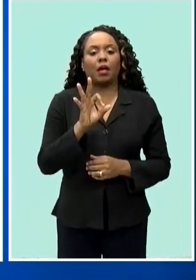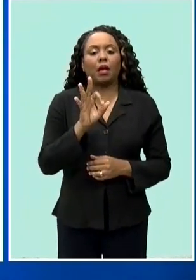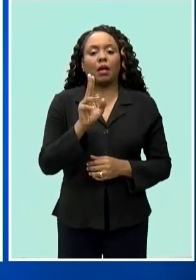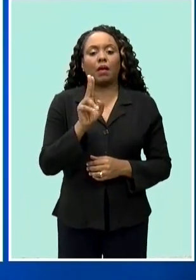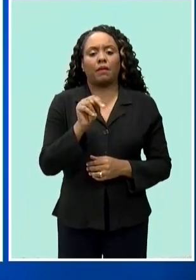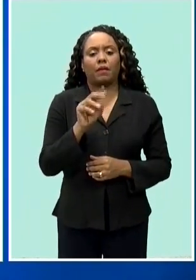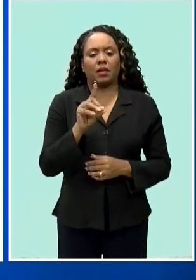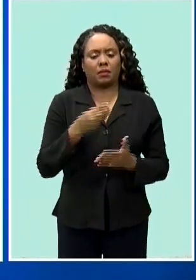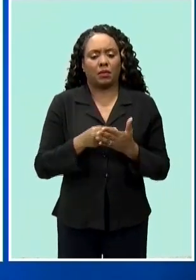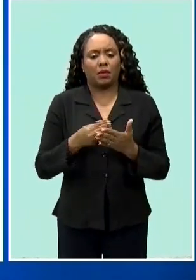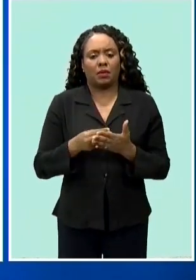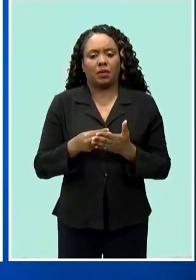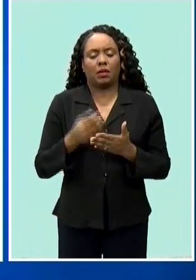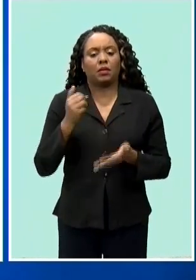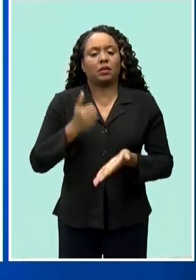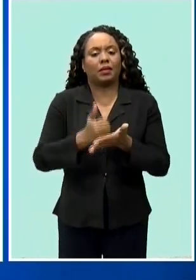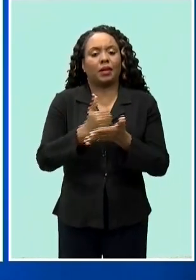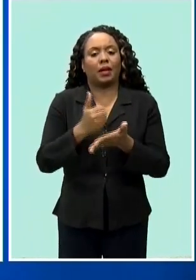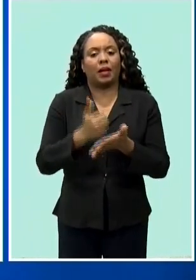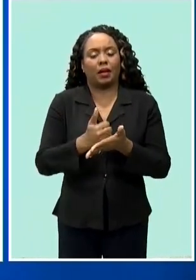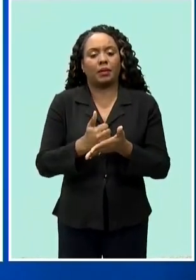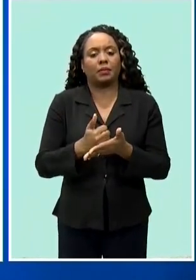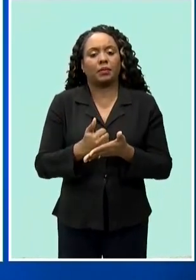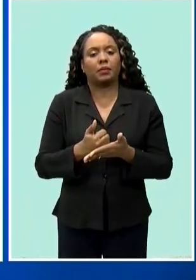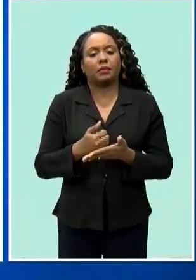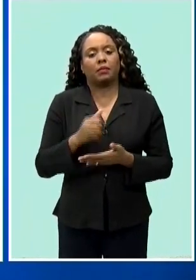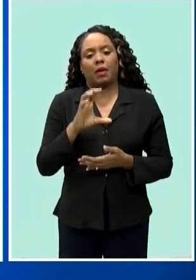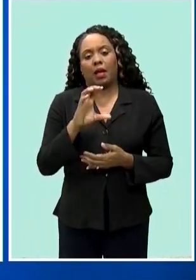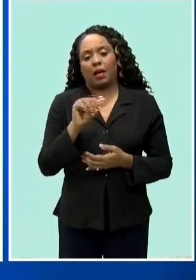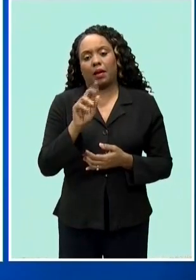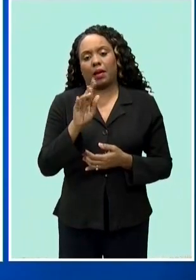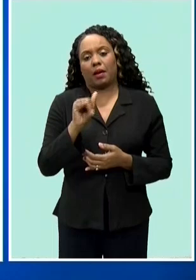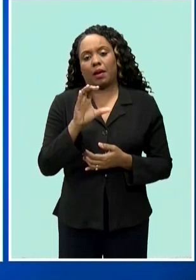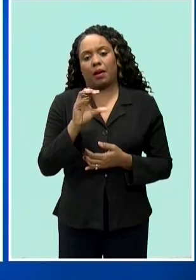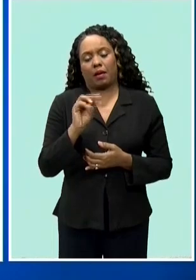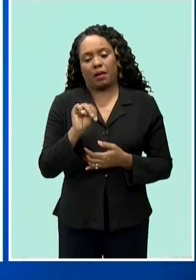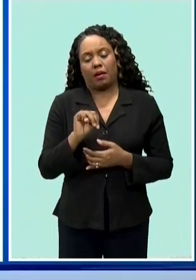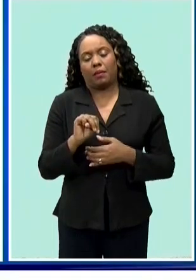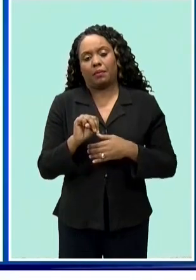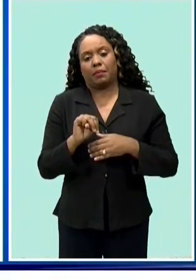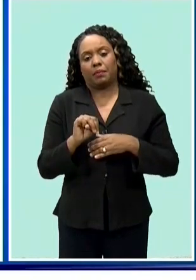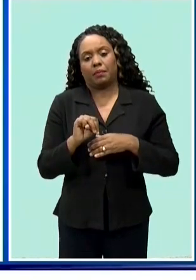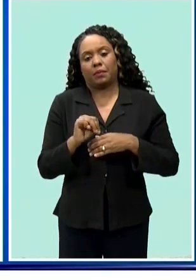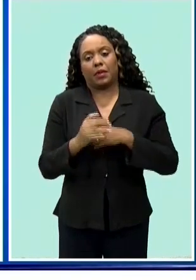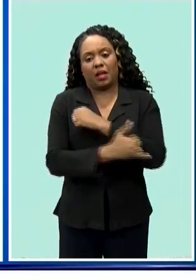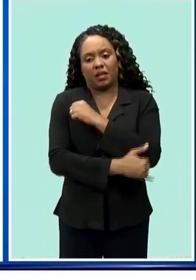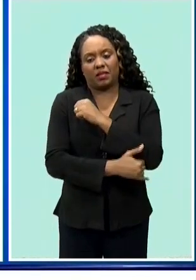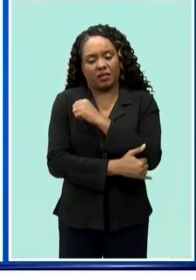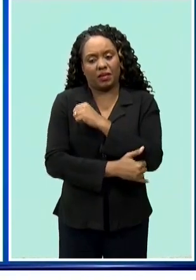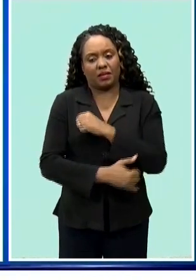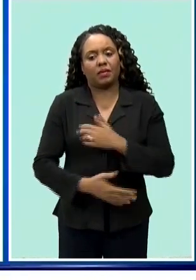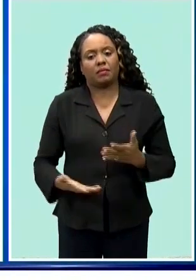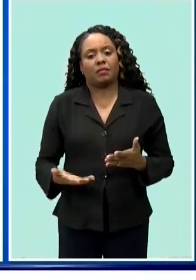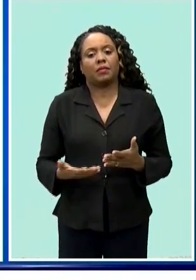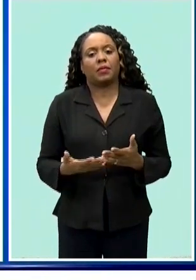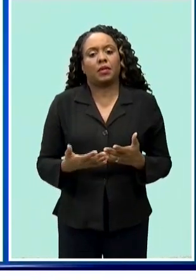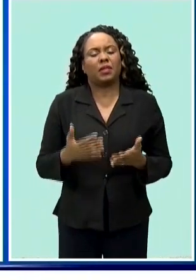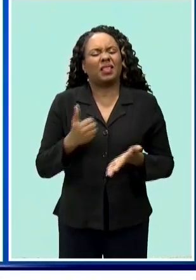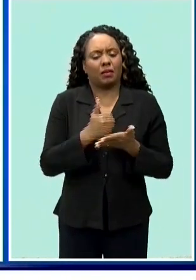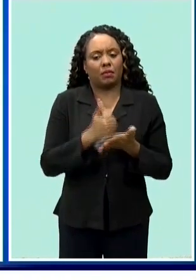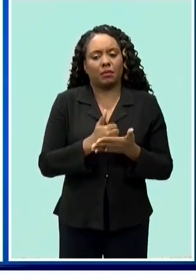assist less developed CARICOM member states, which may have been at a disadvantage when the CSME is fully implemented, currently hovers